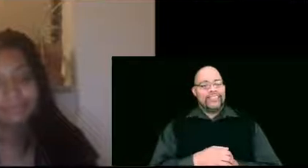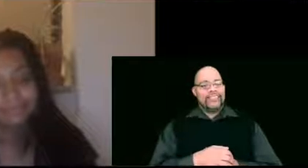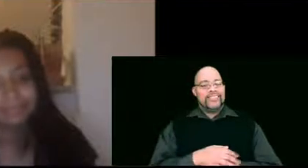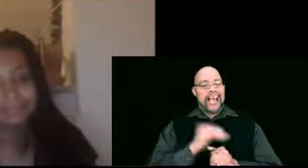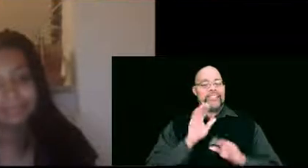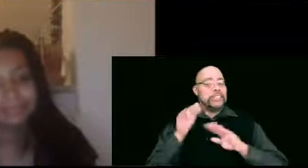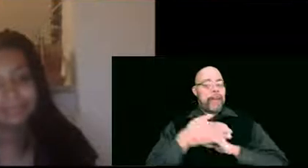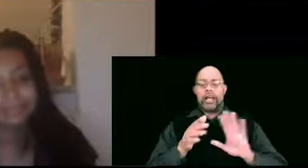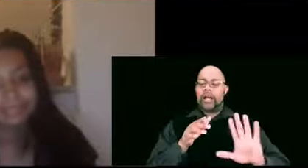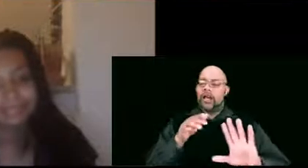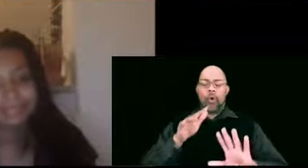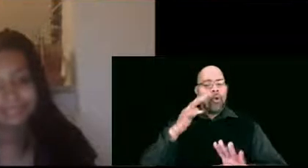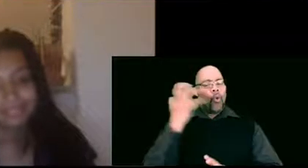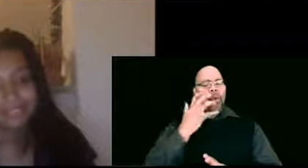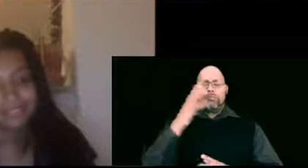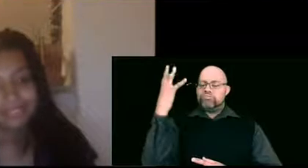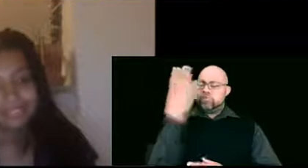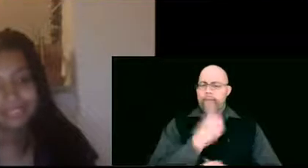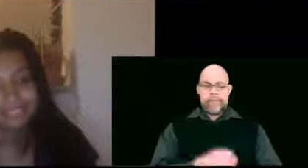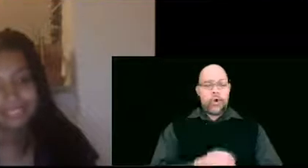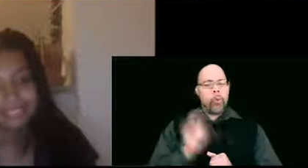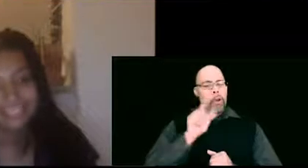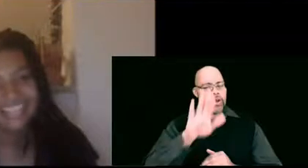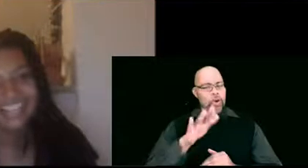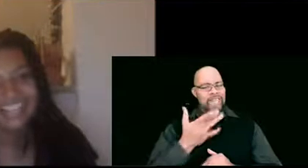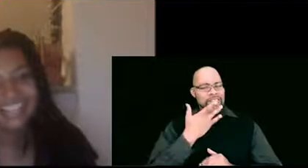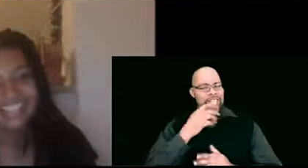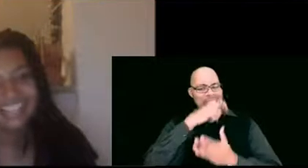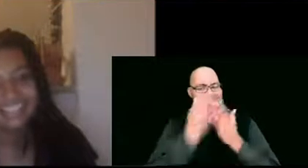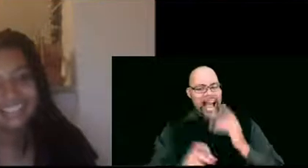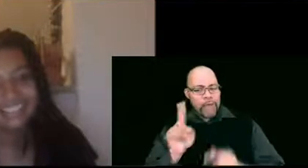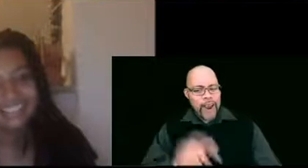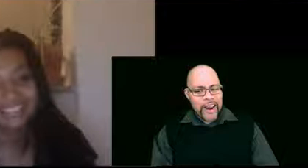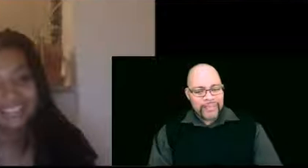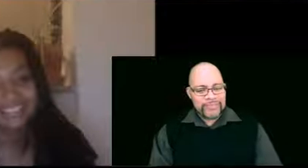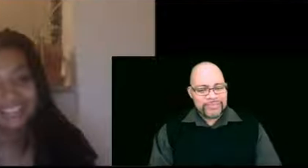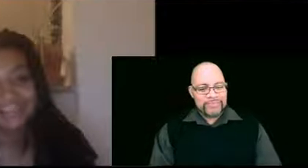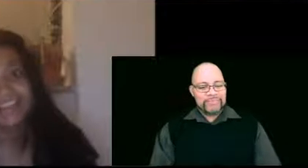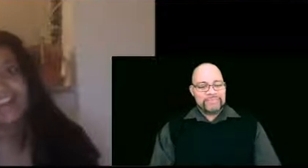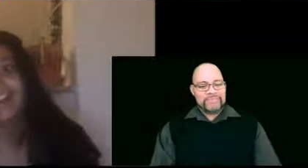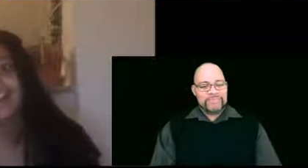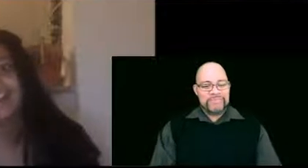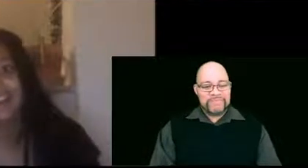and Jamaica is absolutely gorgeous. Where is your favorite dive spot?